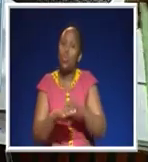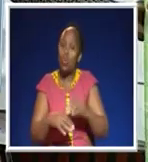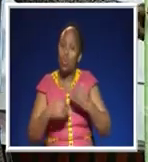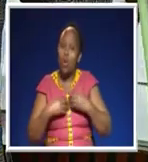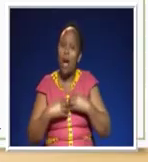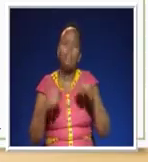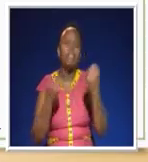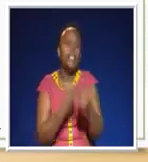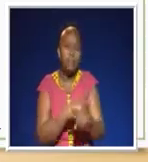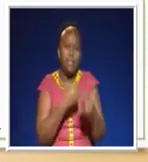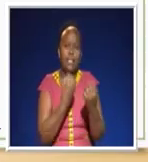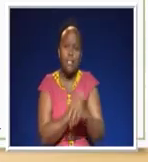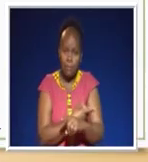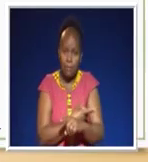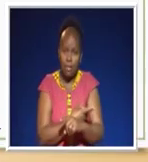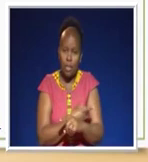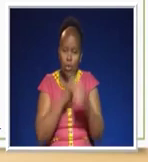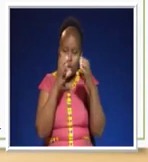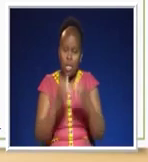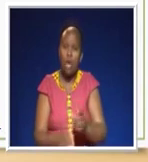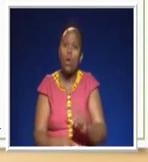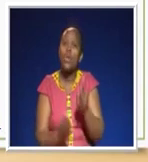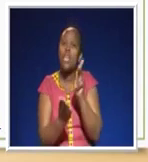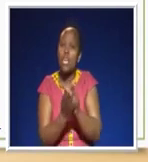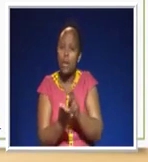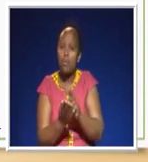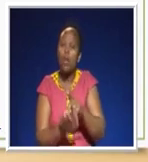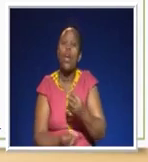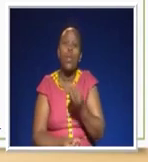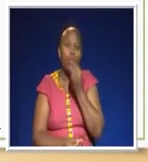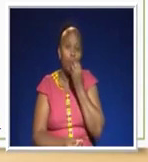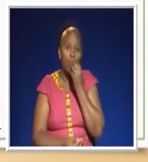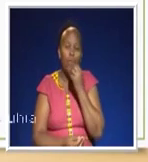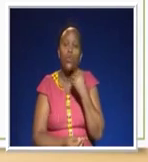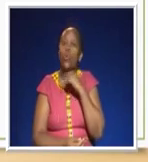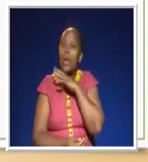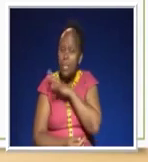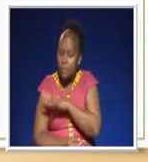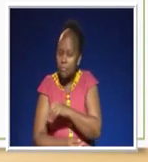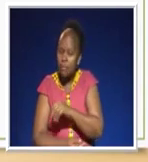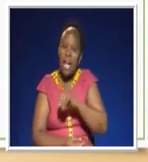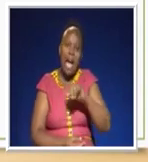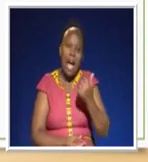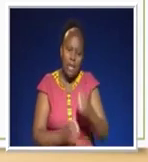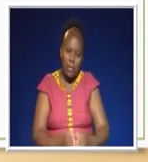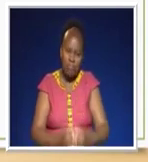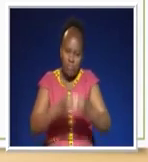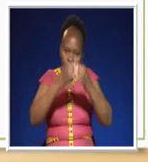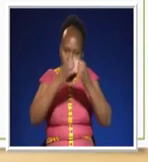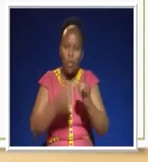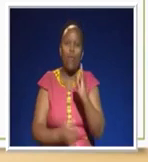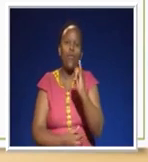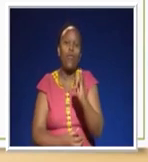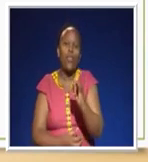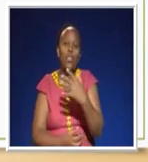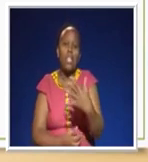for the compost where we store the food wastes. We can have another bin for the items that we